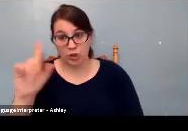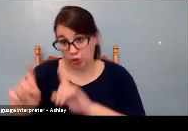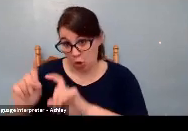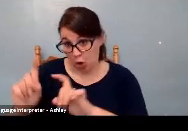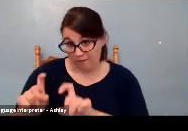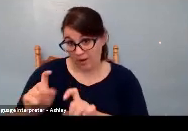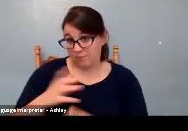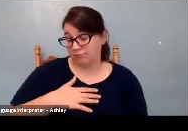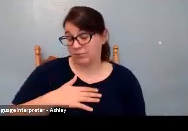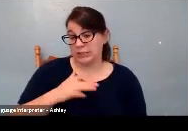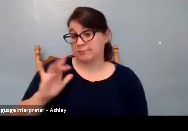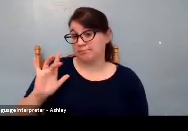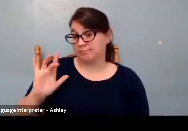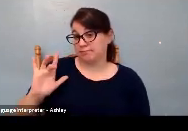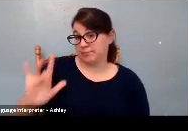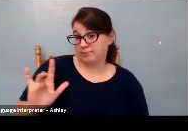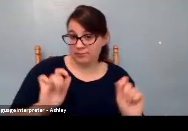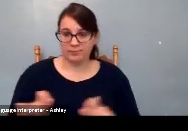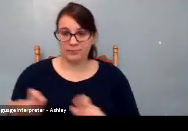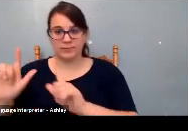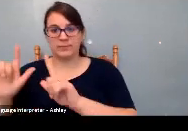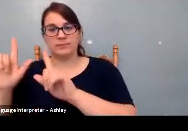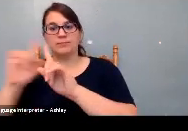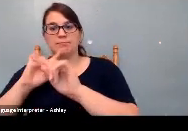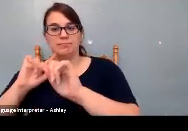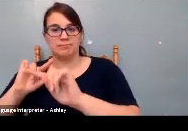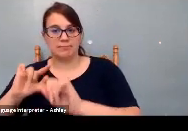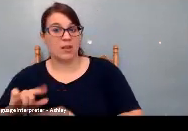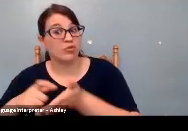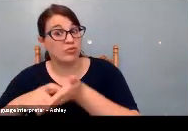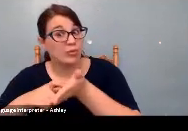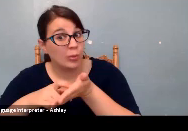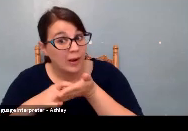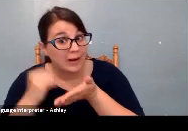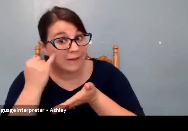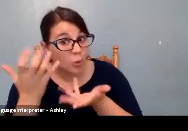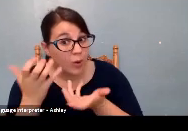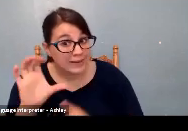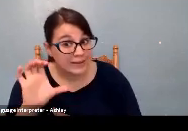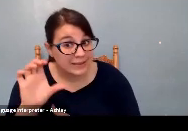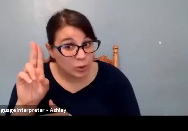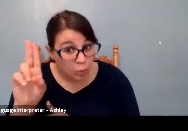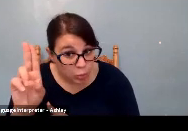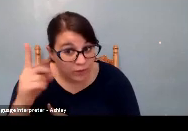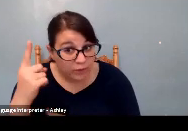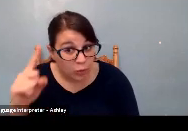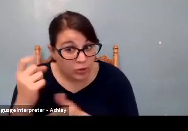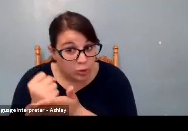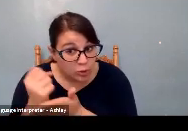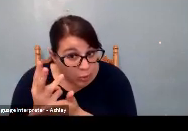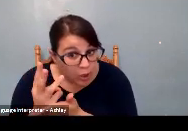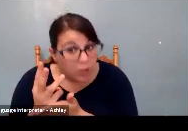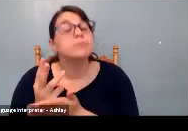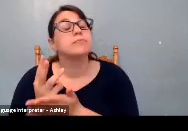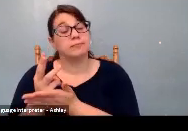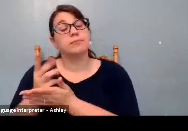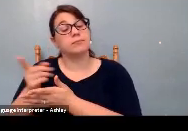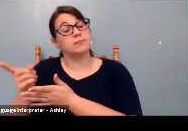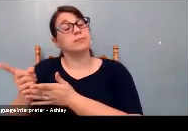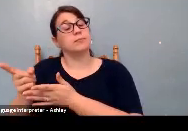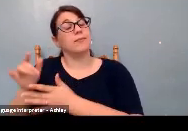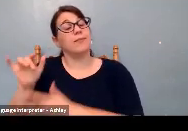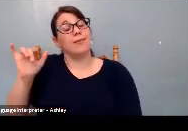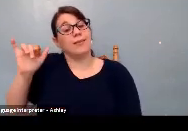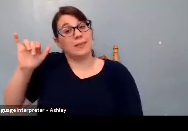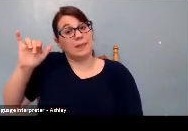on the link and complete the survey, and this is required in order to receive social work continuing ed. So